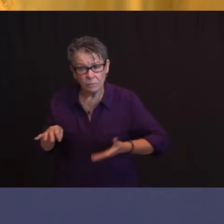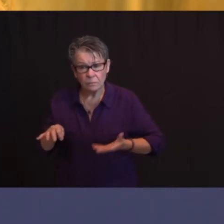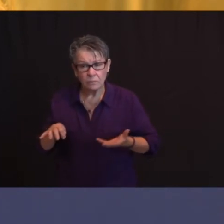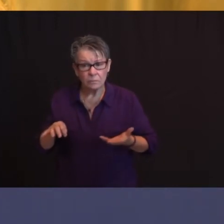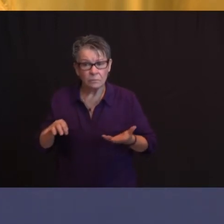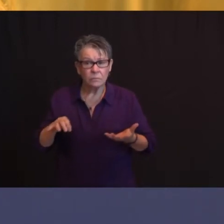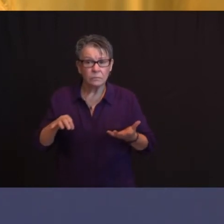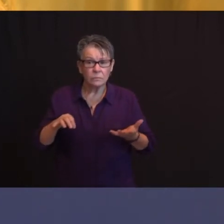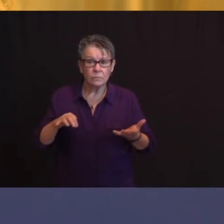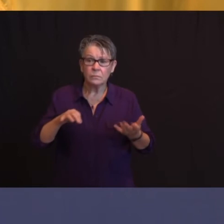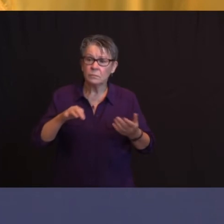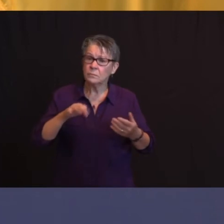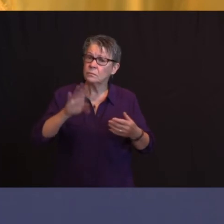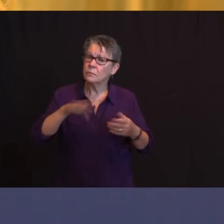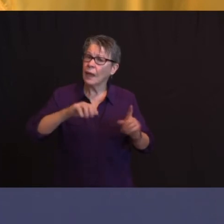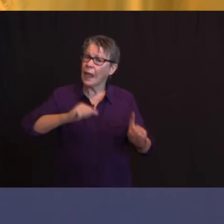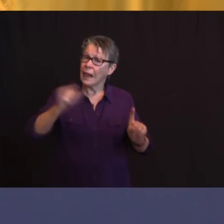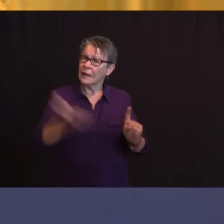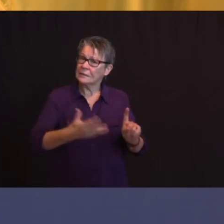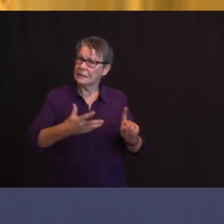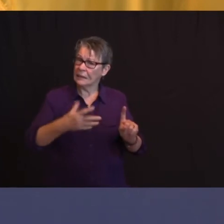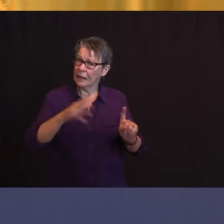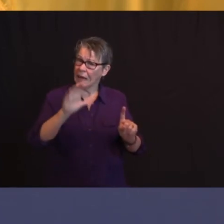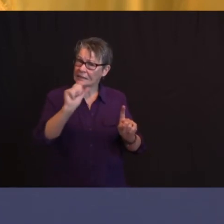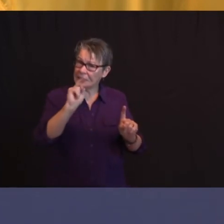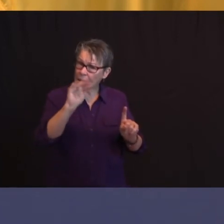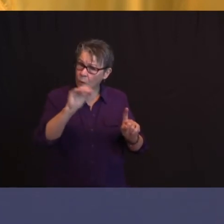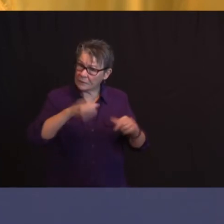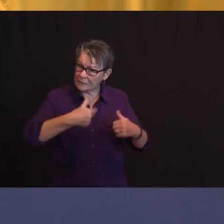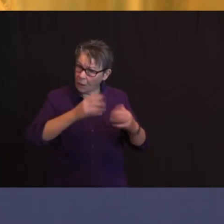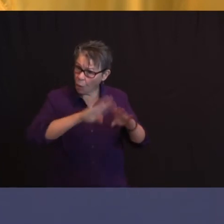COVID, given the numbers that we're seeing.